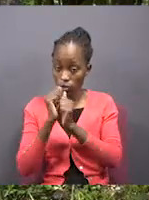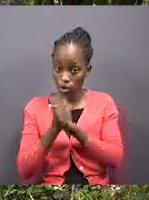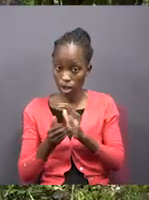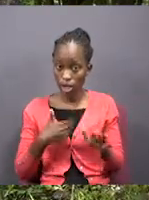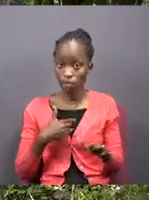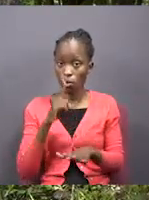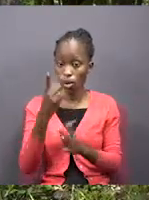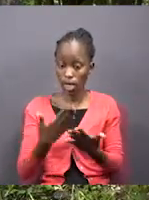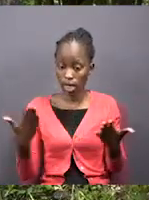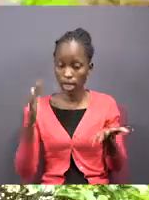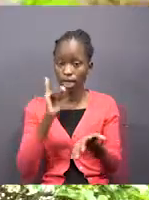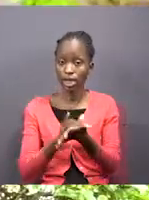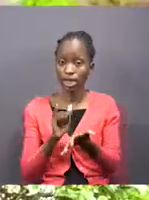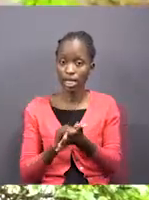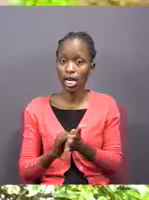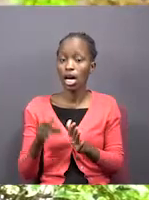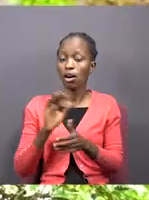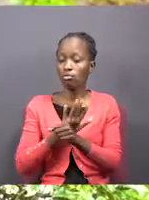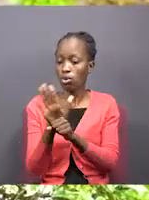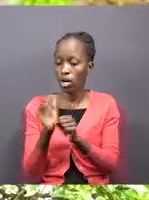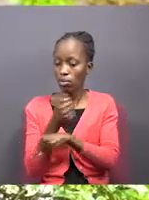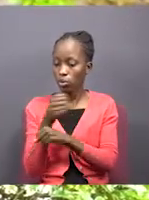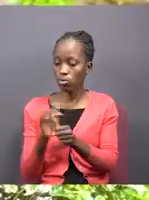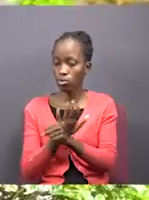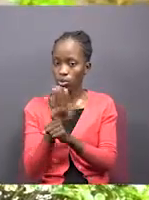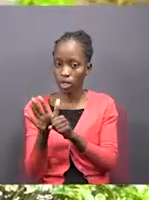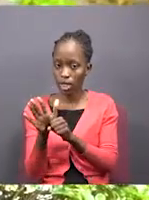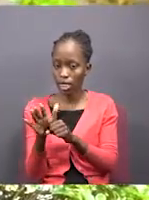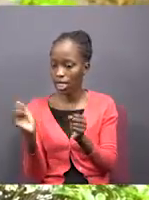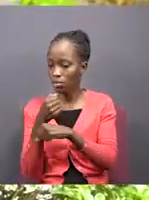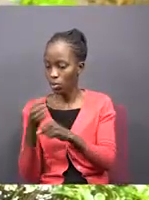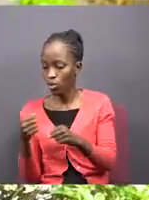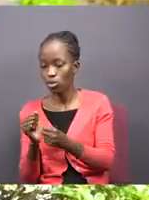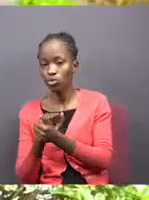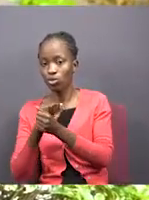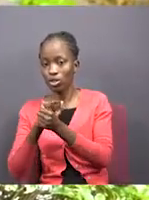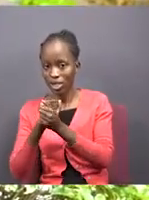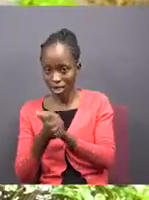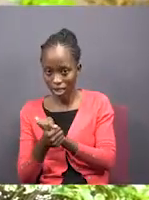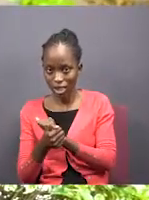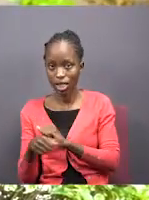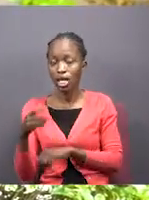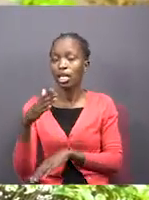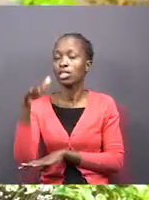changed, but one thing Corona cannot change, will not change, and does not change is God. Amen?